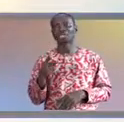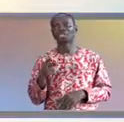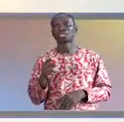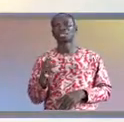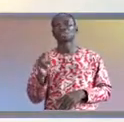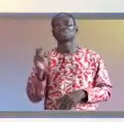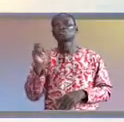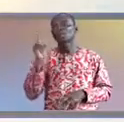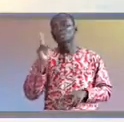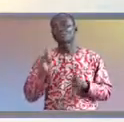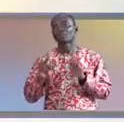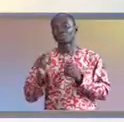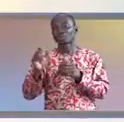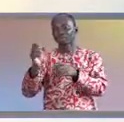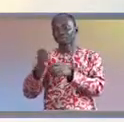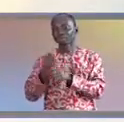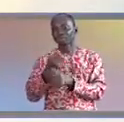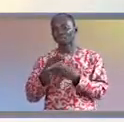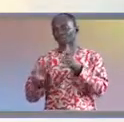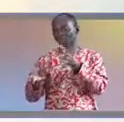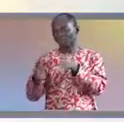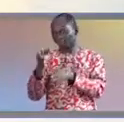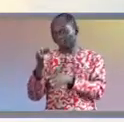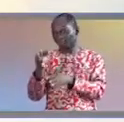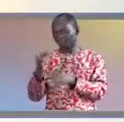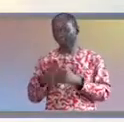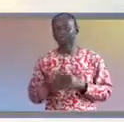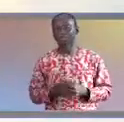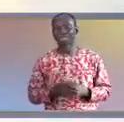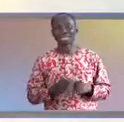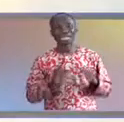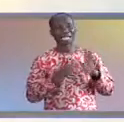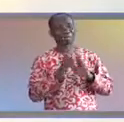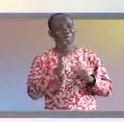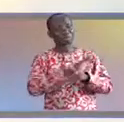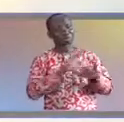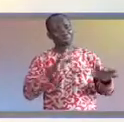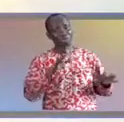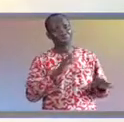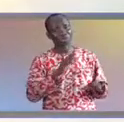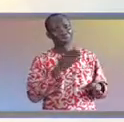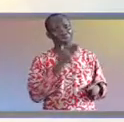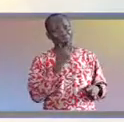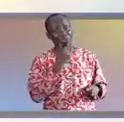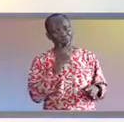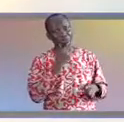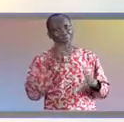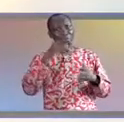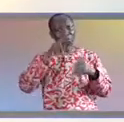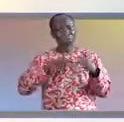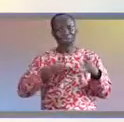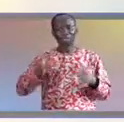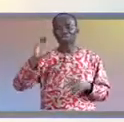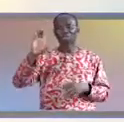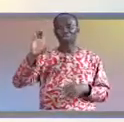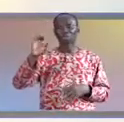10, God brought the Holy Spirit upon Cornelius, his family, and his friends for all